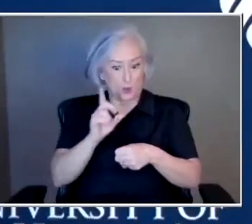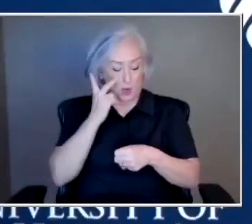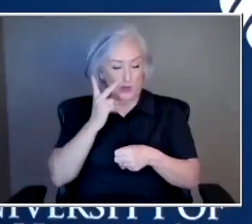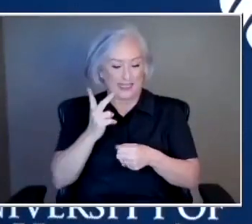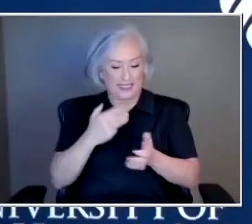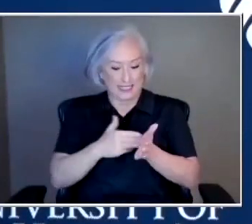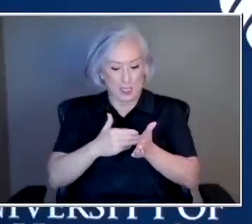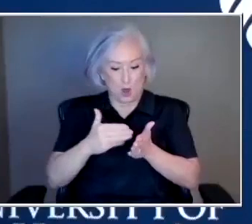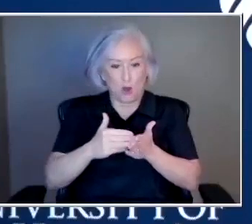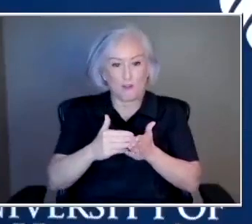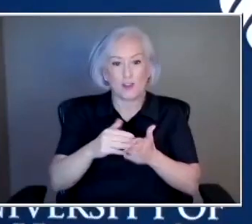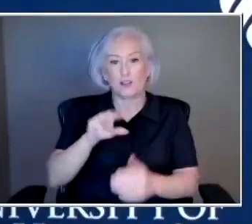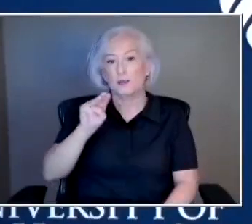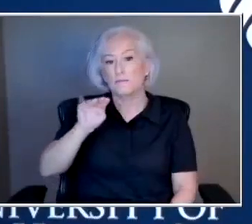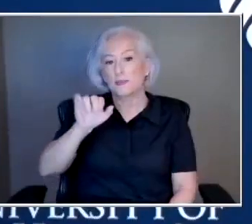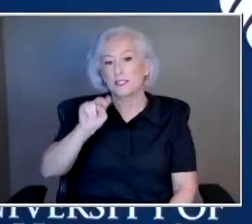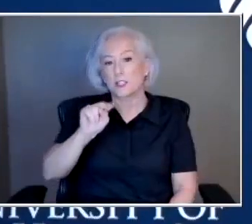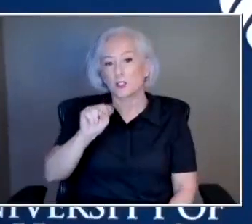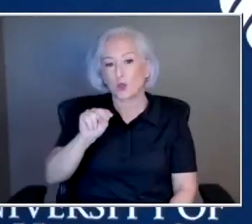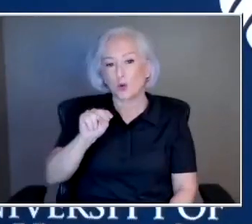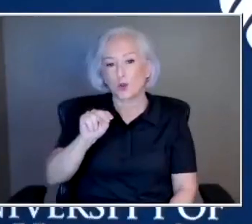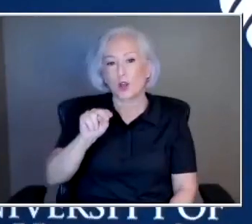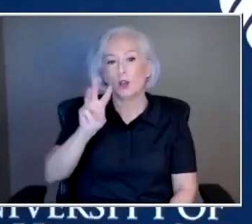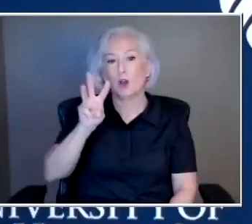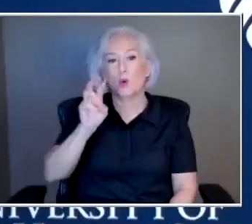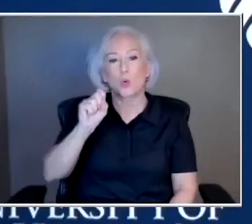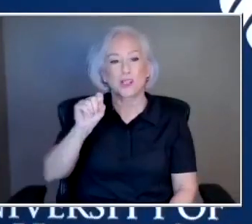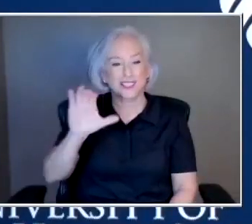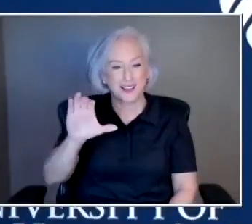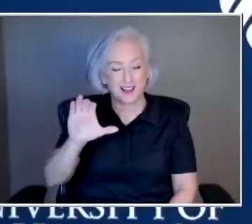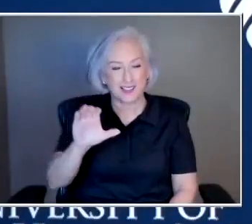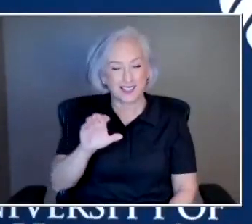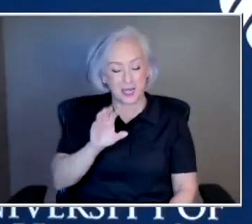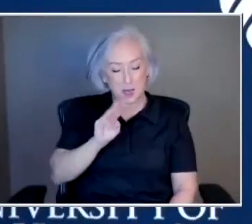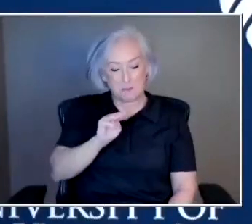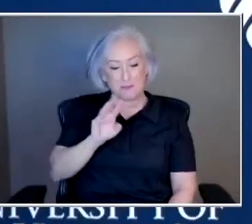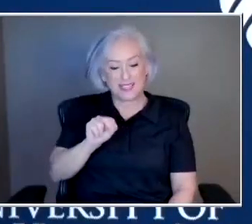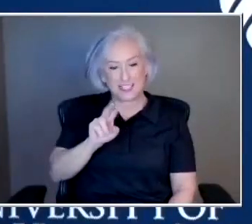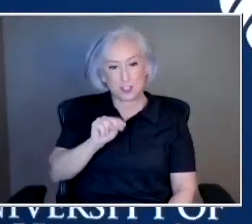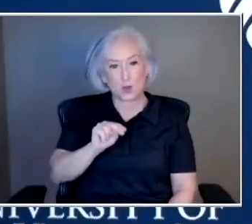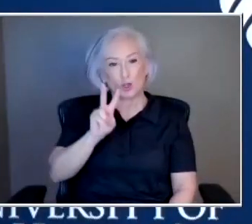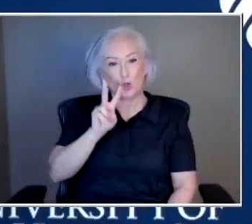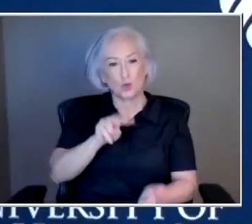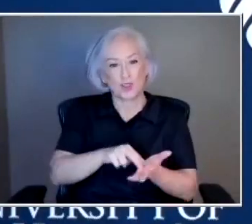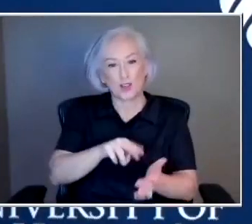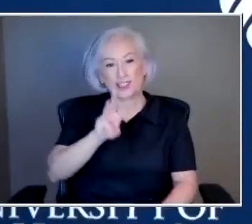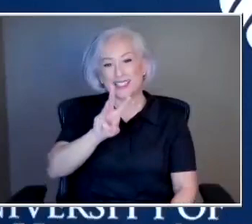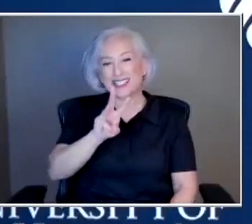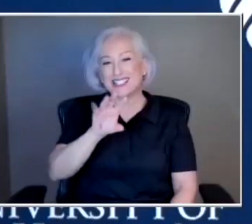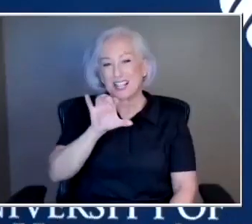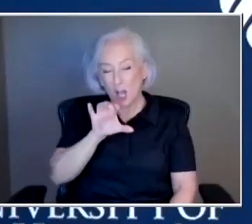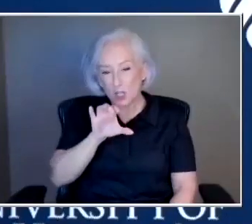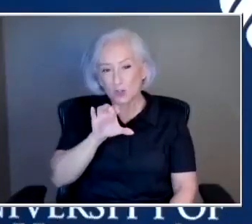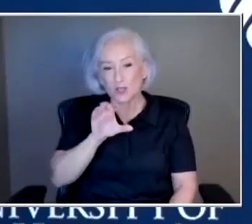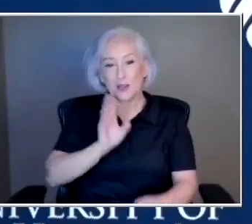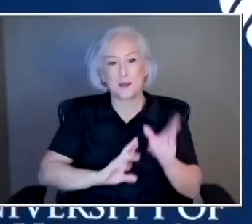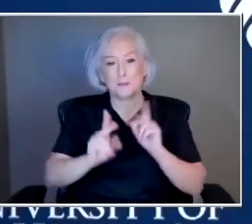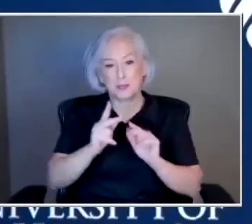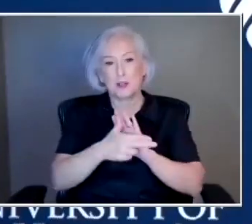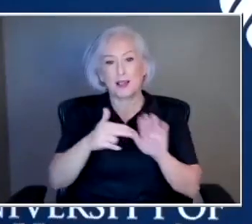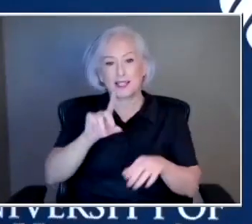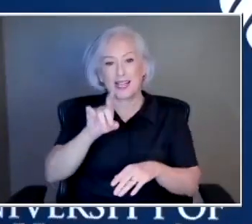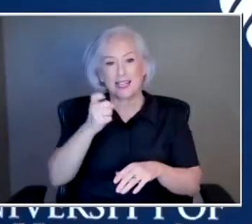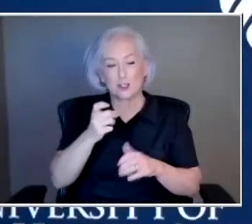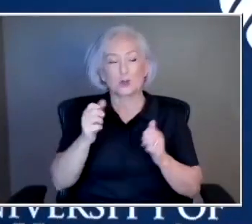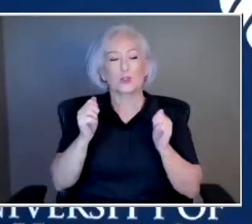Wisconsin. And in 2022, Minnesota had 2,600 cases of Lyme disease diagnosed. Again, most of these are probably going to be through